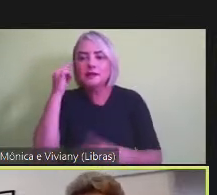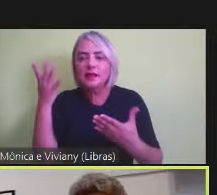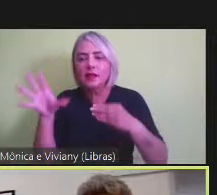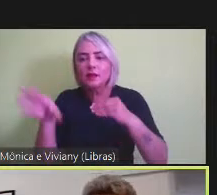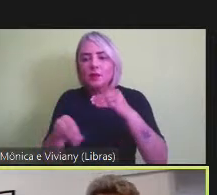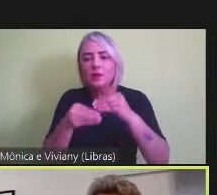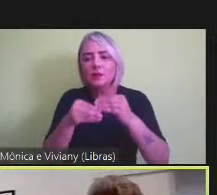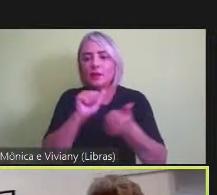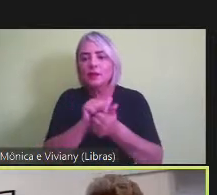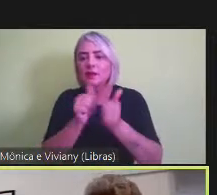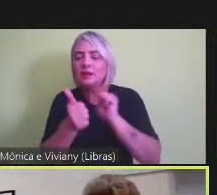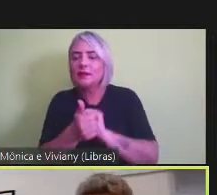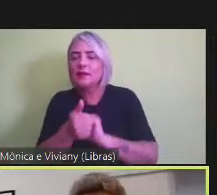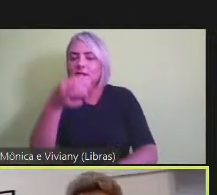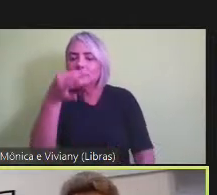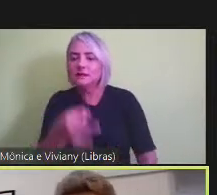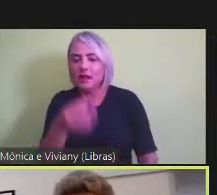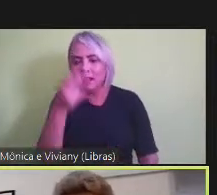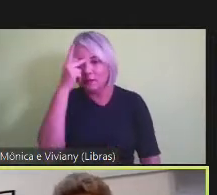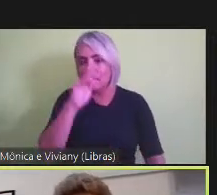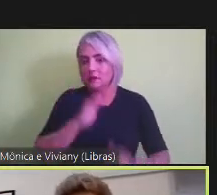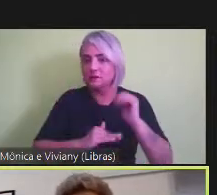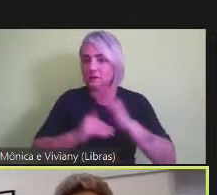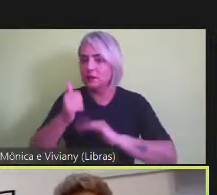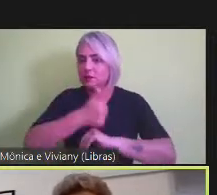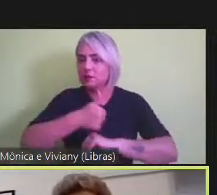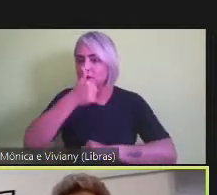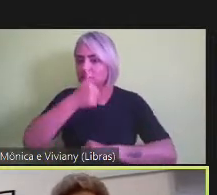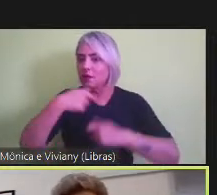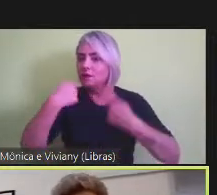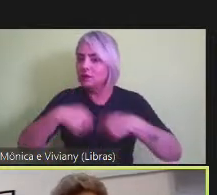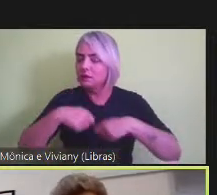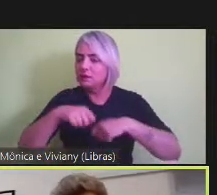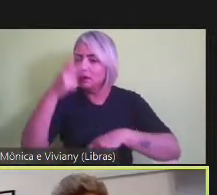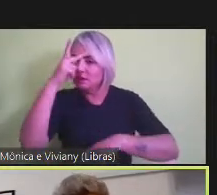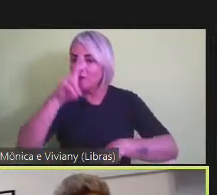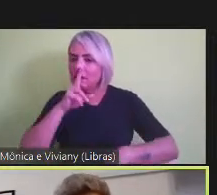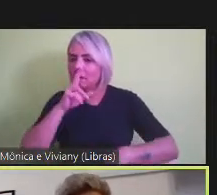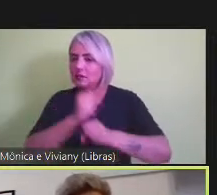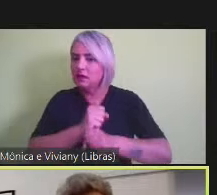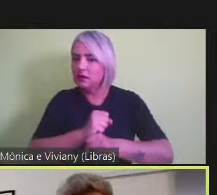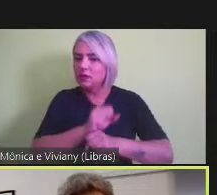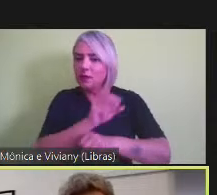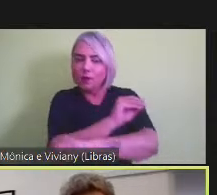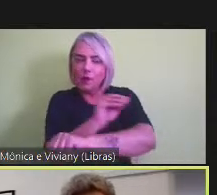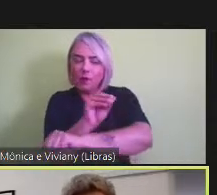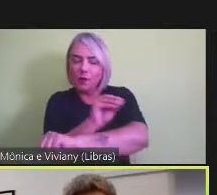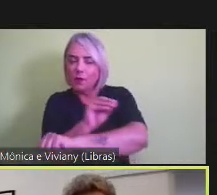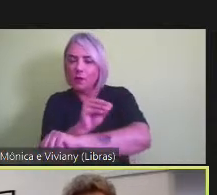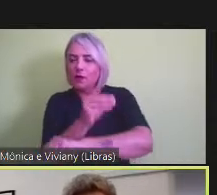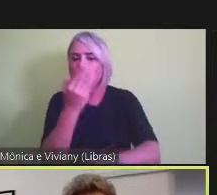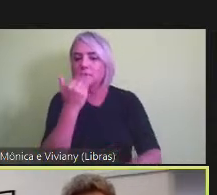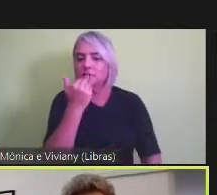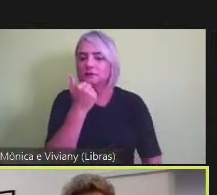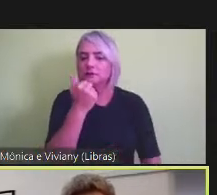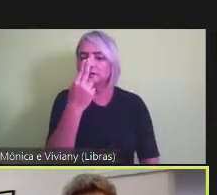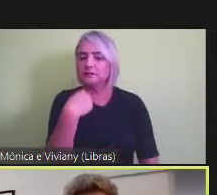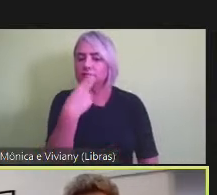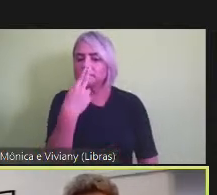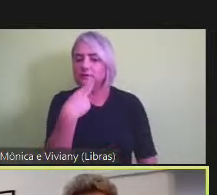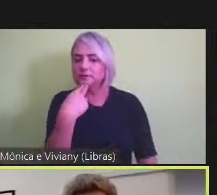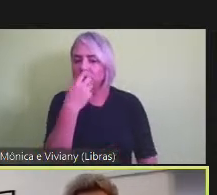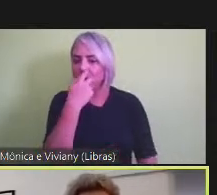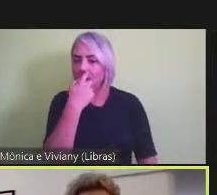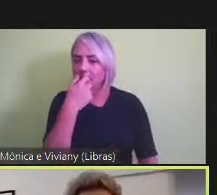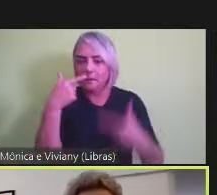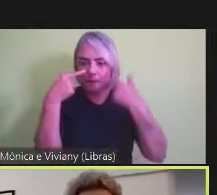think about this provision of professionals that are necessary to strengthen this care in food